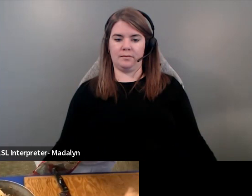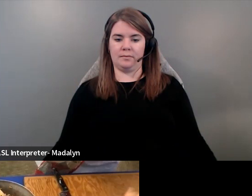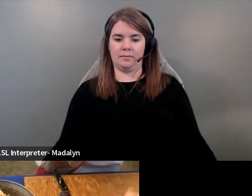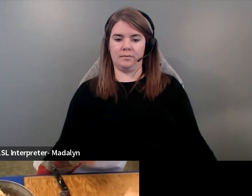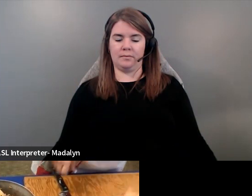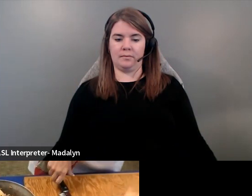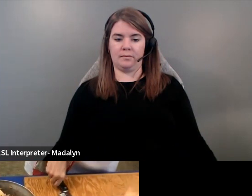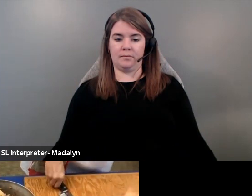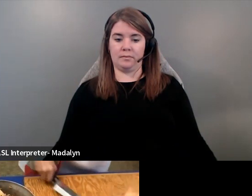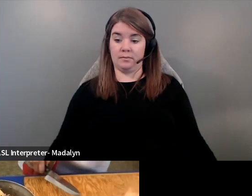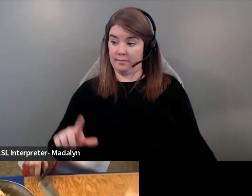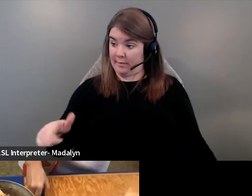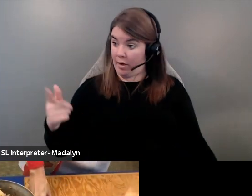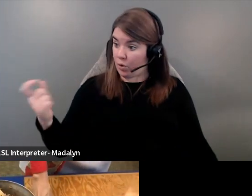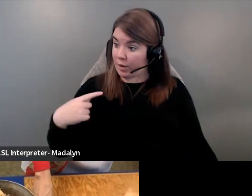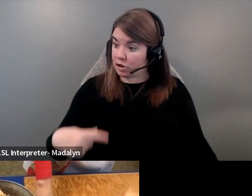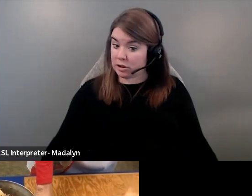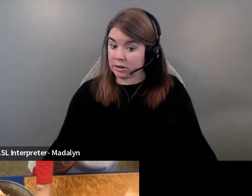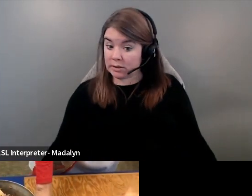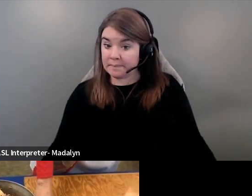Is there another question?